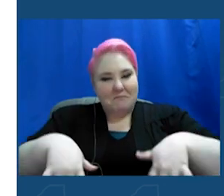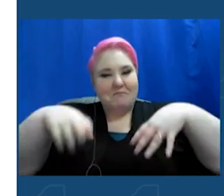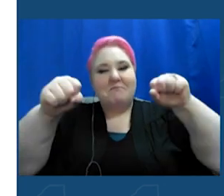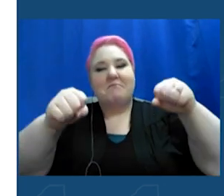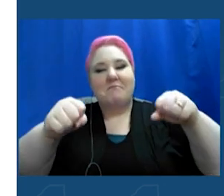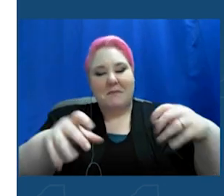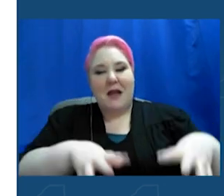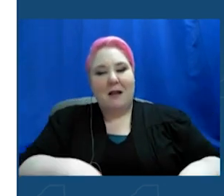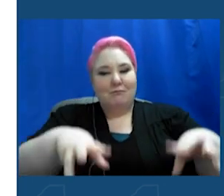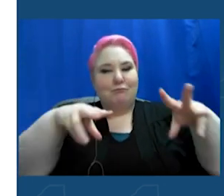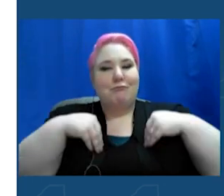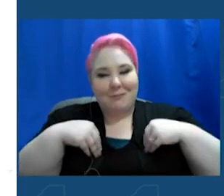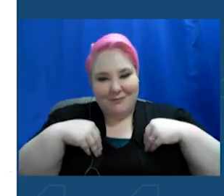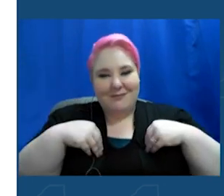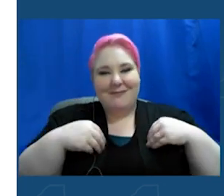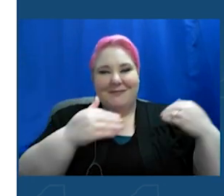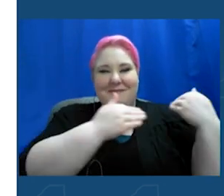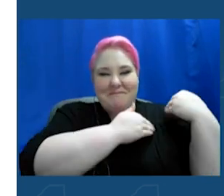back, because that's what we do.